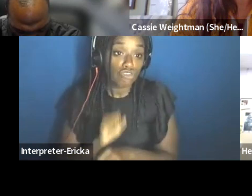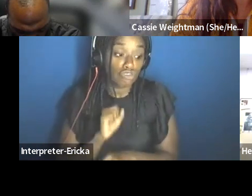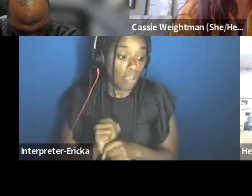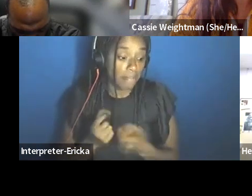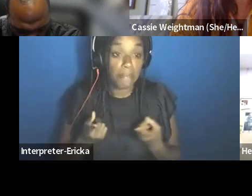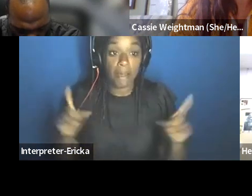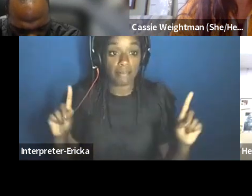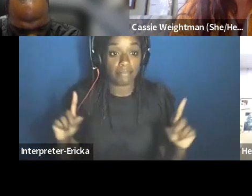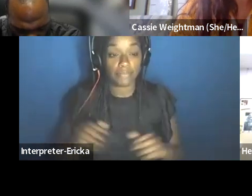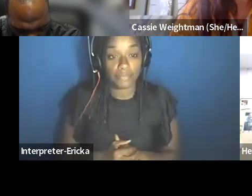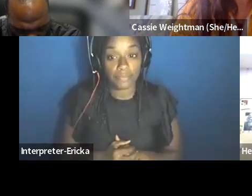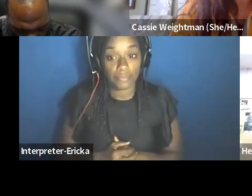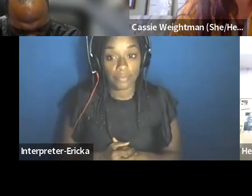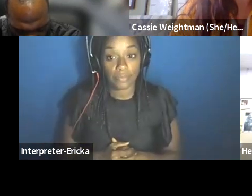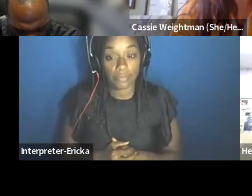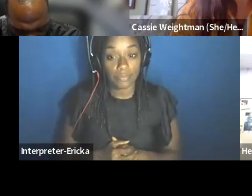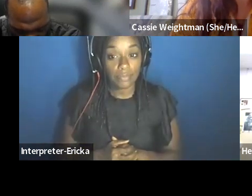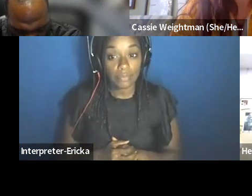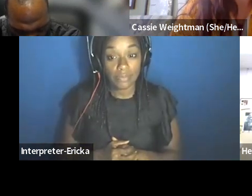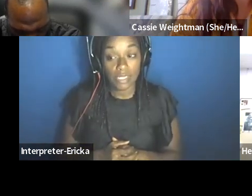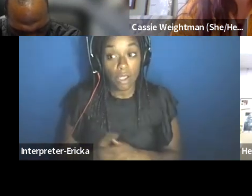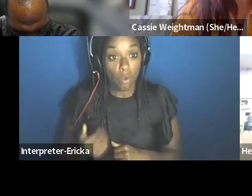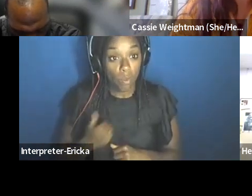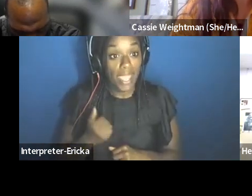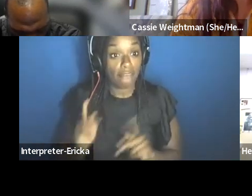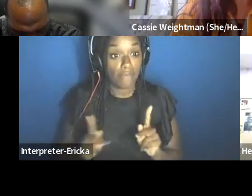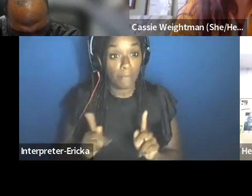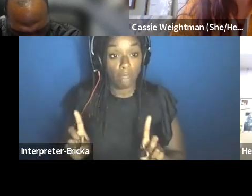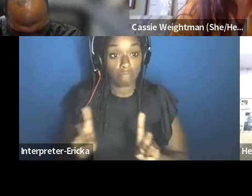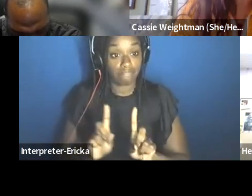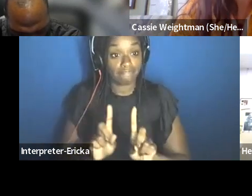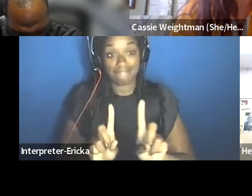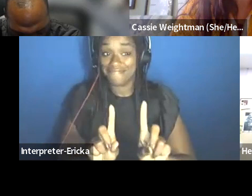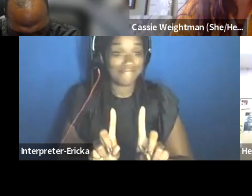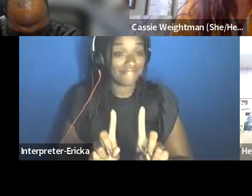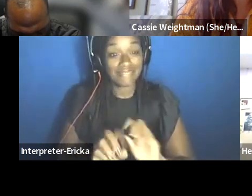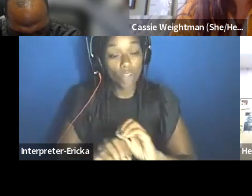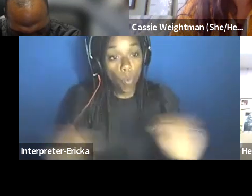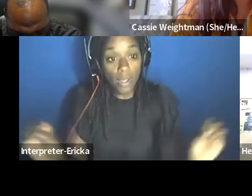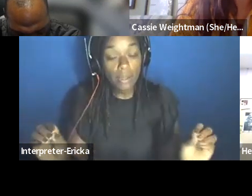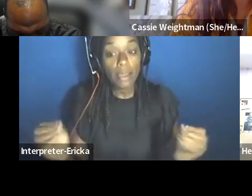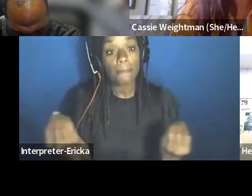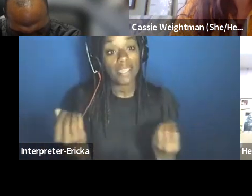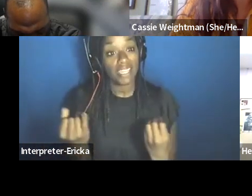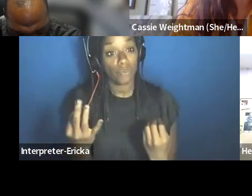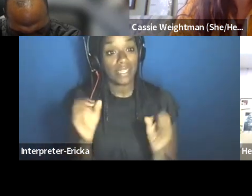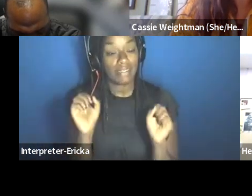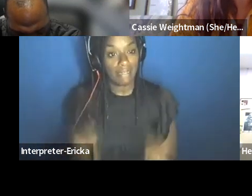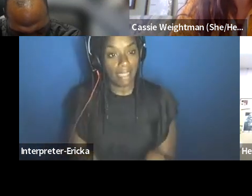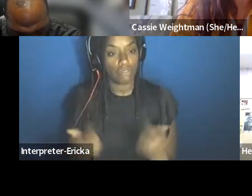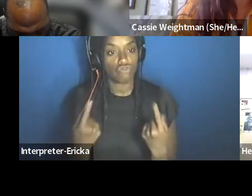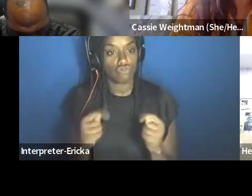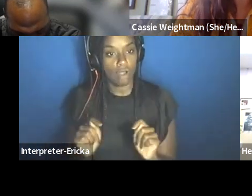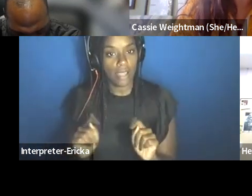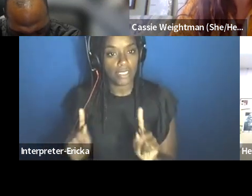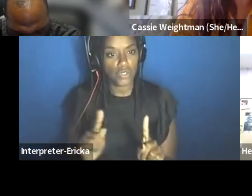walking alongside someone, we have people that nobody's walking alongside them. And if we can meet them where they are, to do that, to take a little bit of